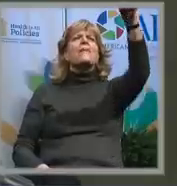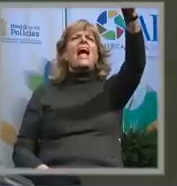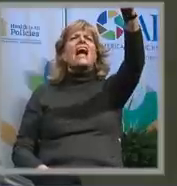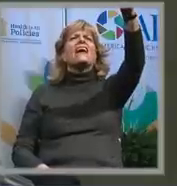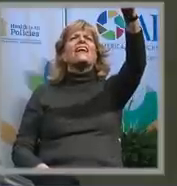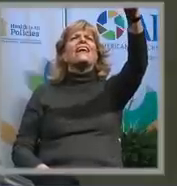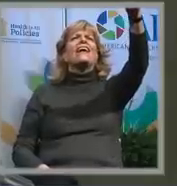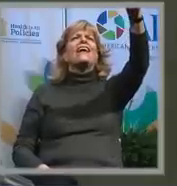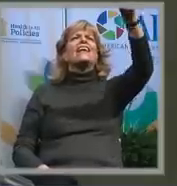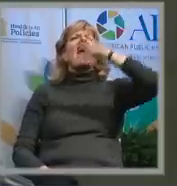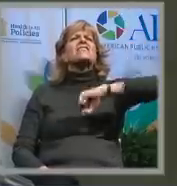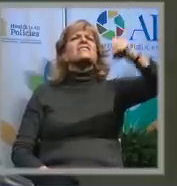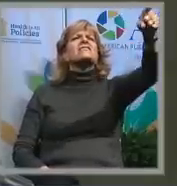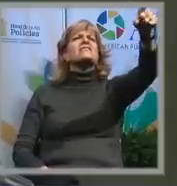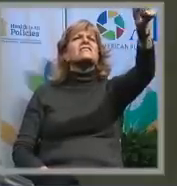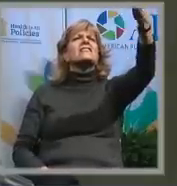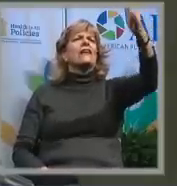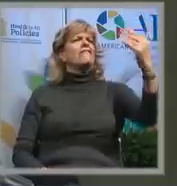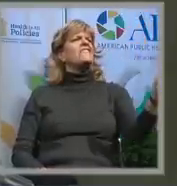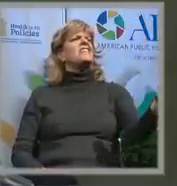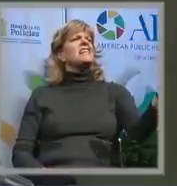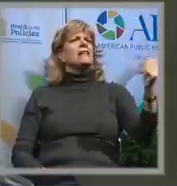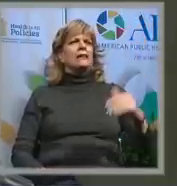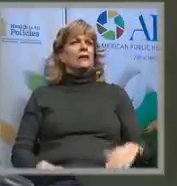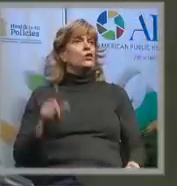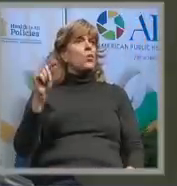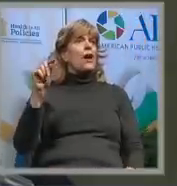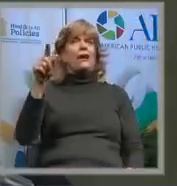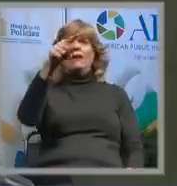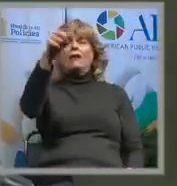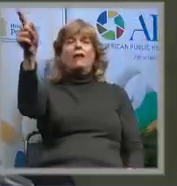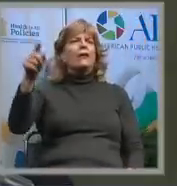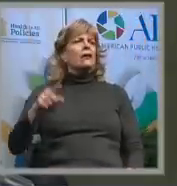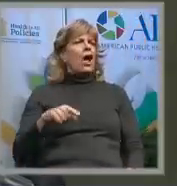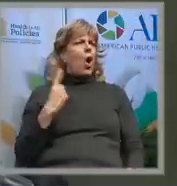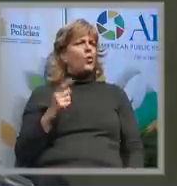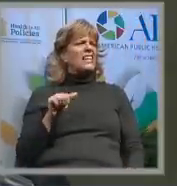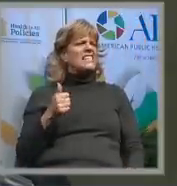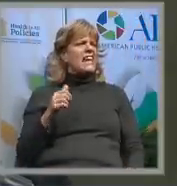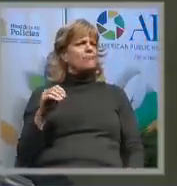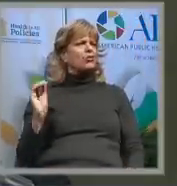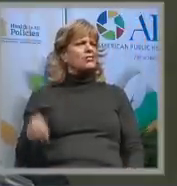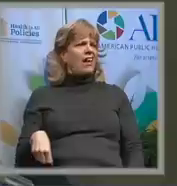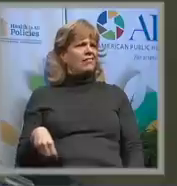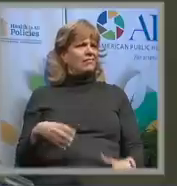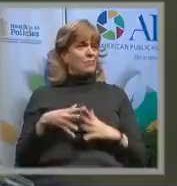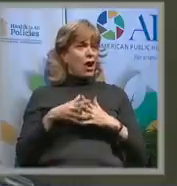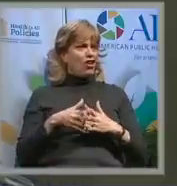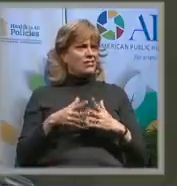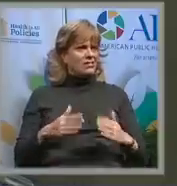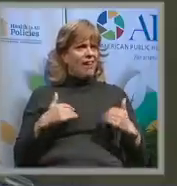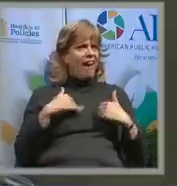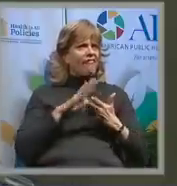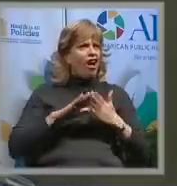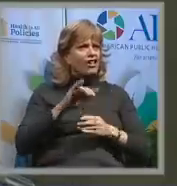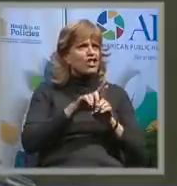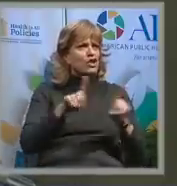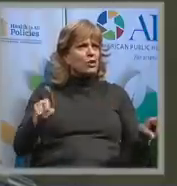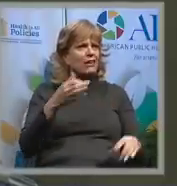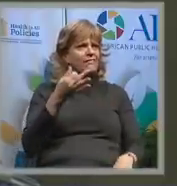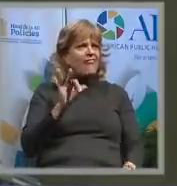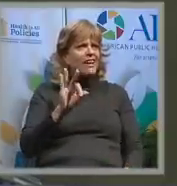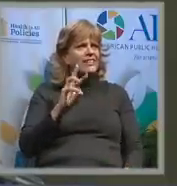other guess. 20, 30, 50, only 10% of Americans had a college degree